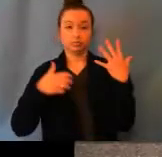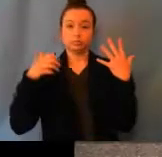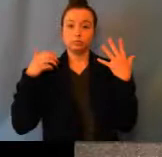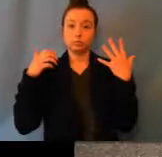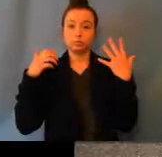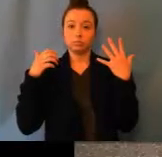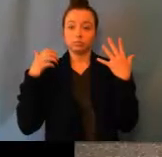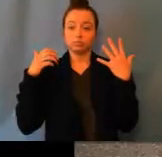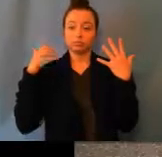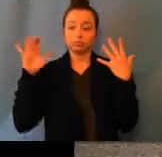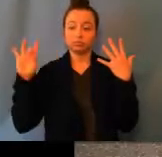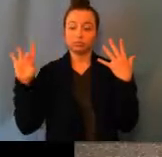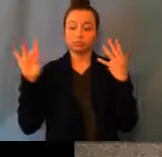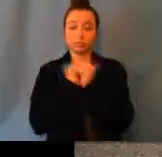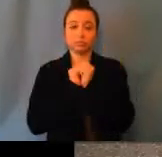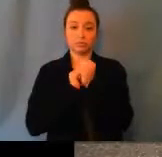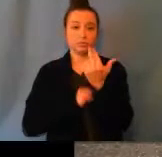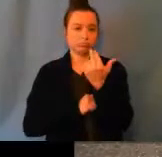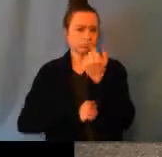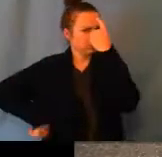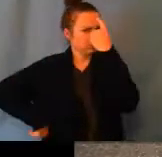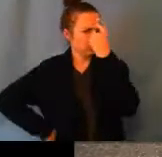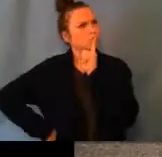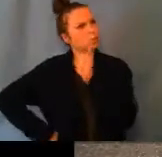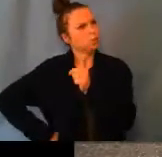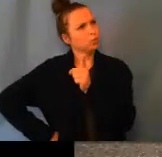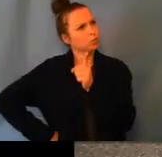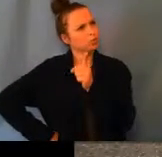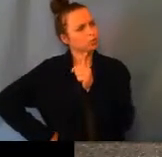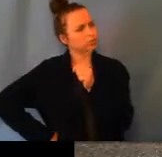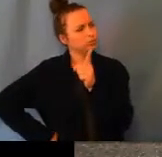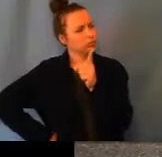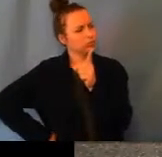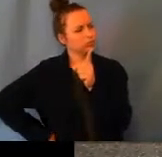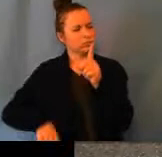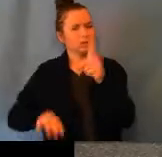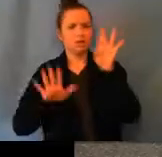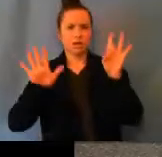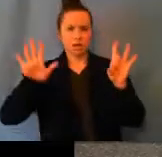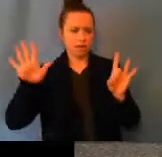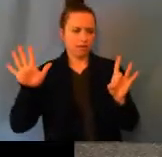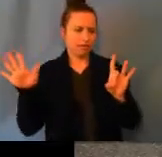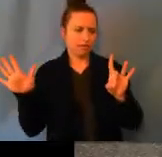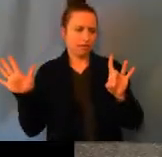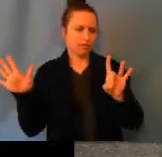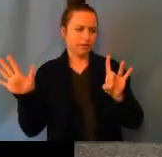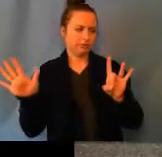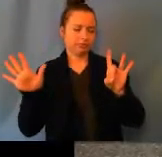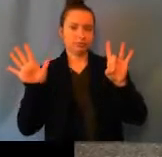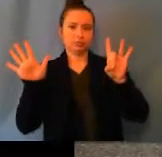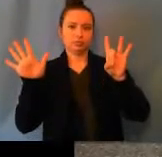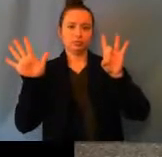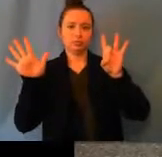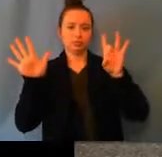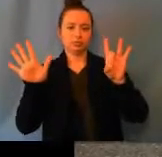equals 13. Is that true or false? I'm going to hold 8 in my head because it's bigger and count up. 5